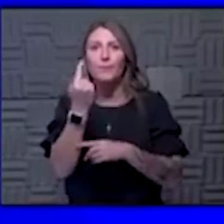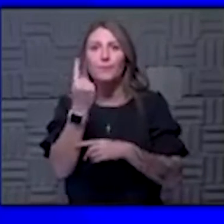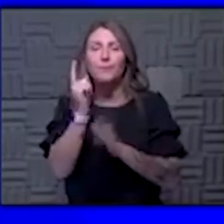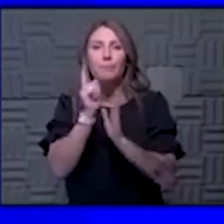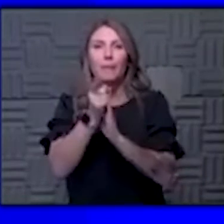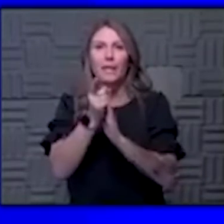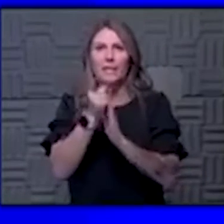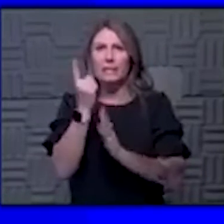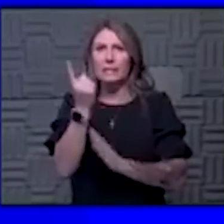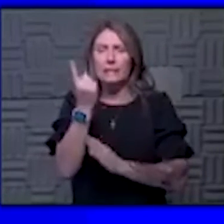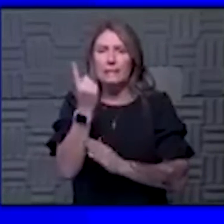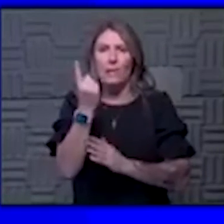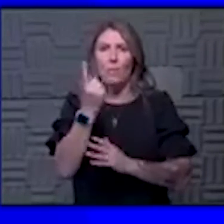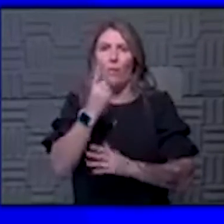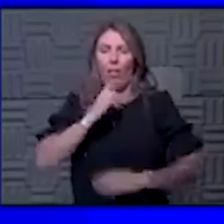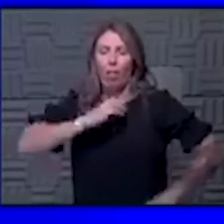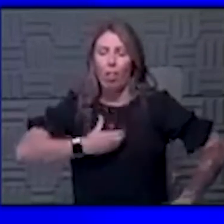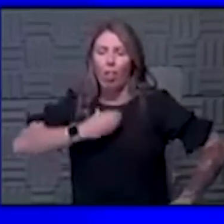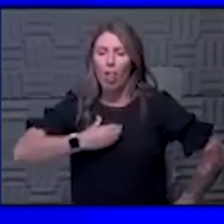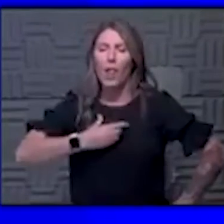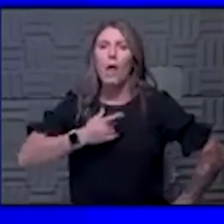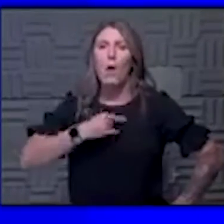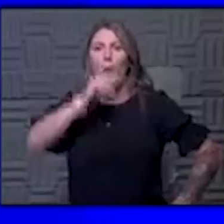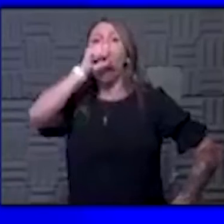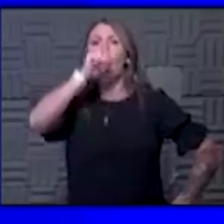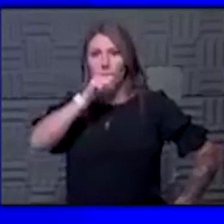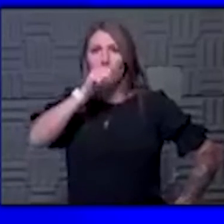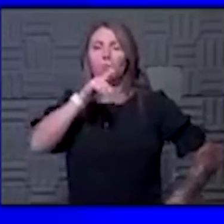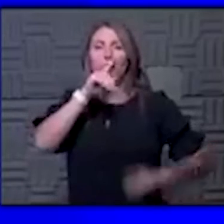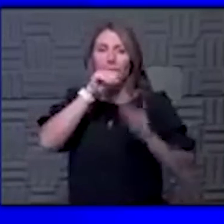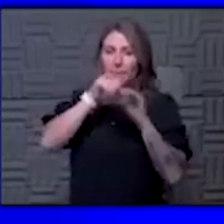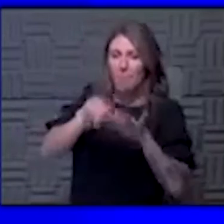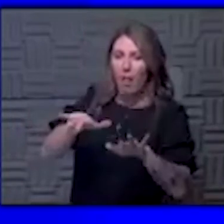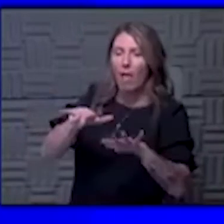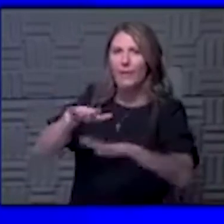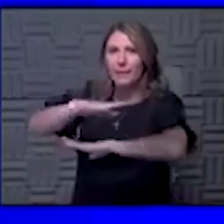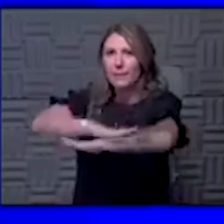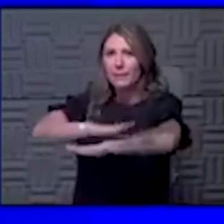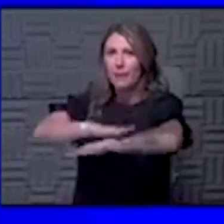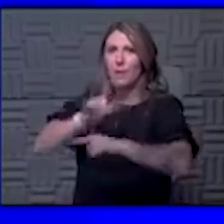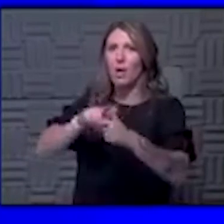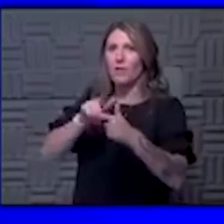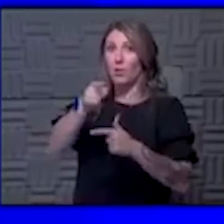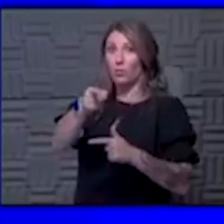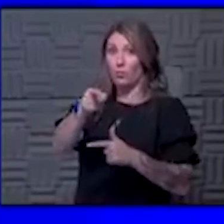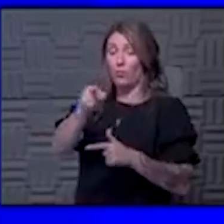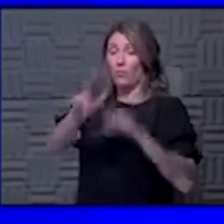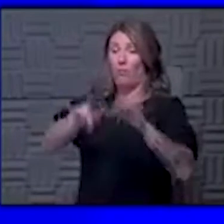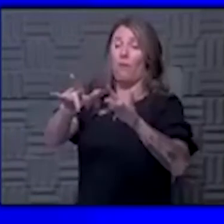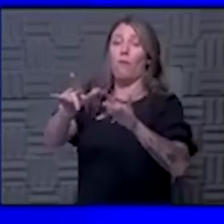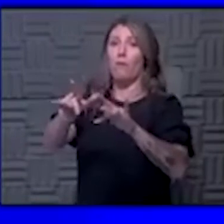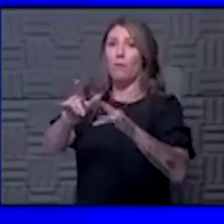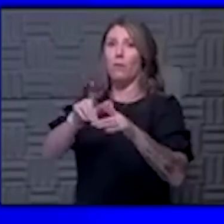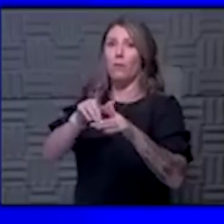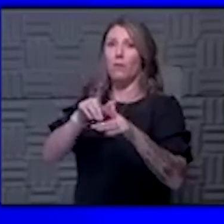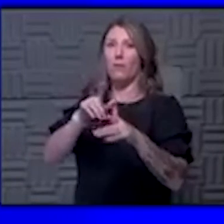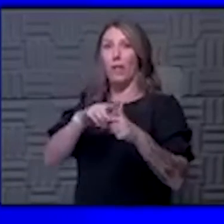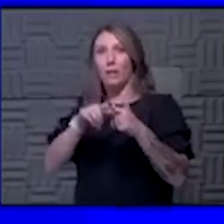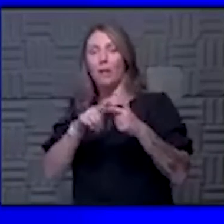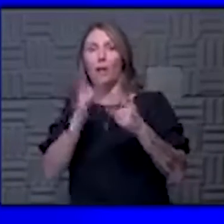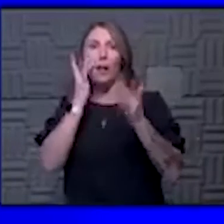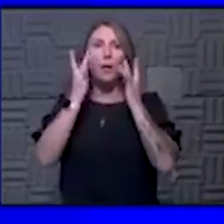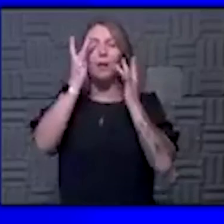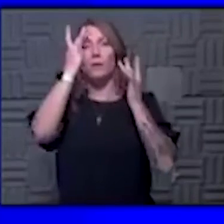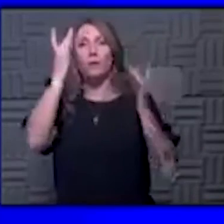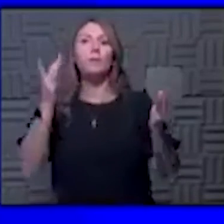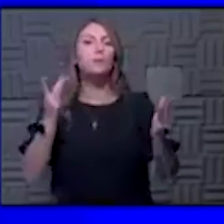just coughing or had sneezed on that surface and you touch it and then touch your mucous membranes. But again, it's probably not significant as far